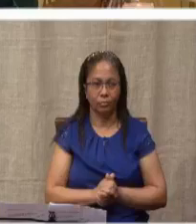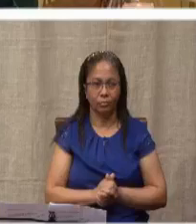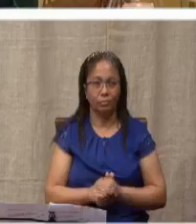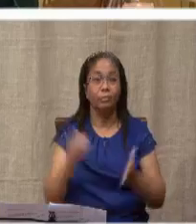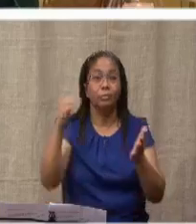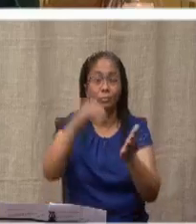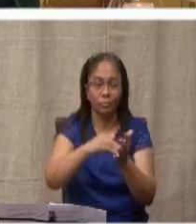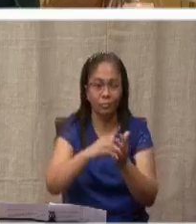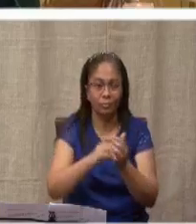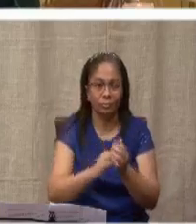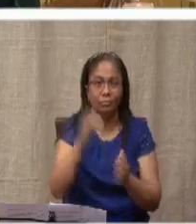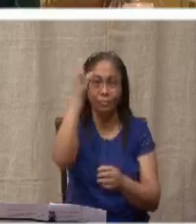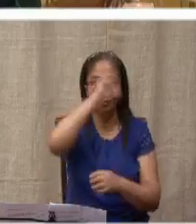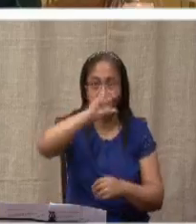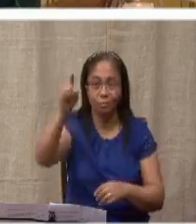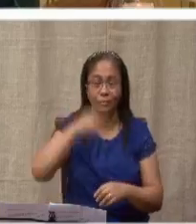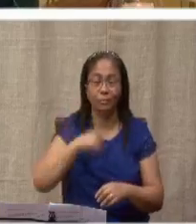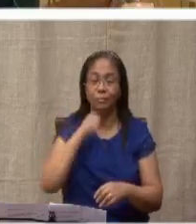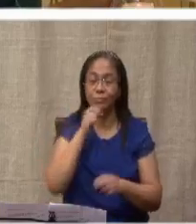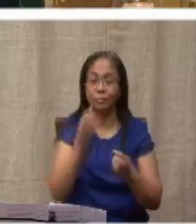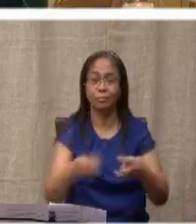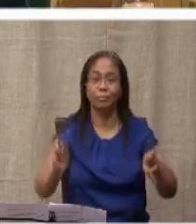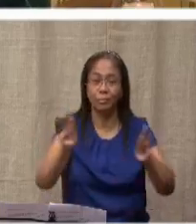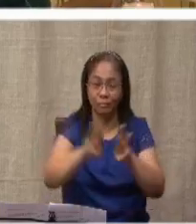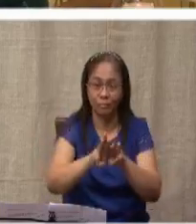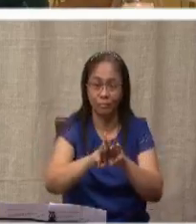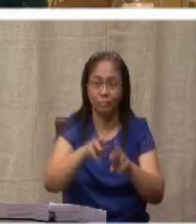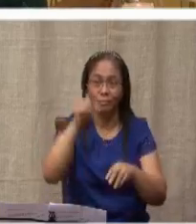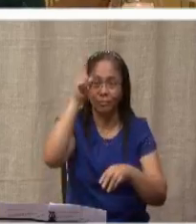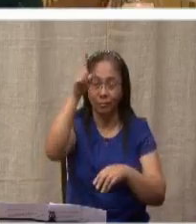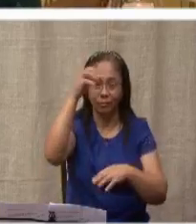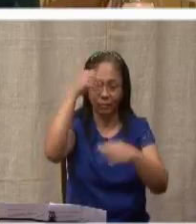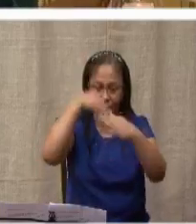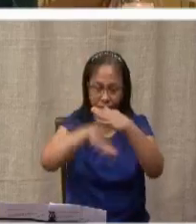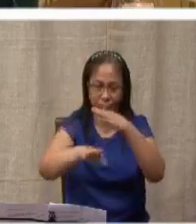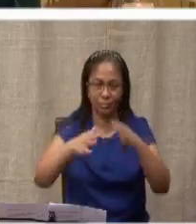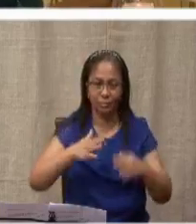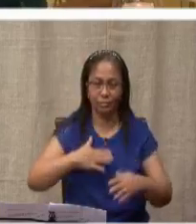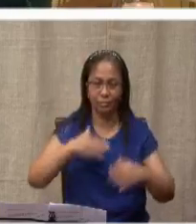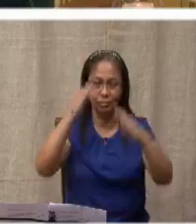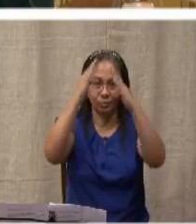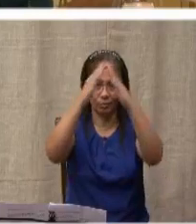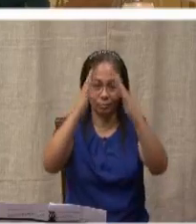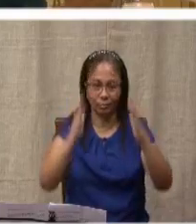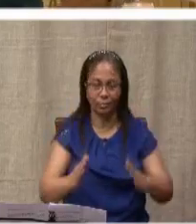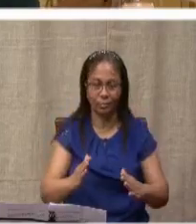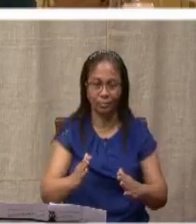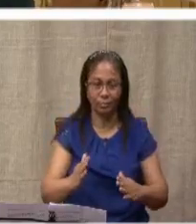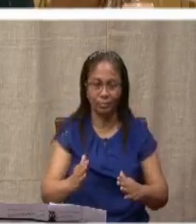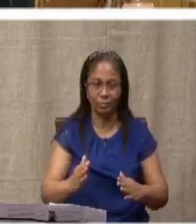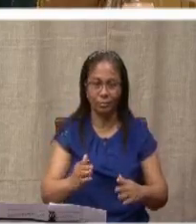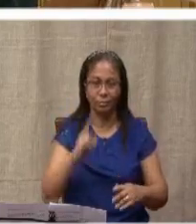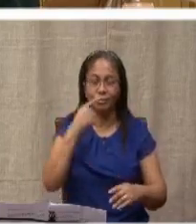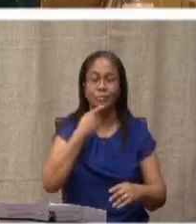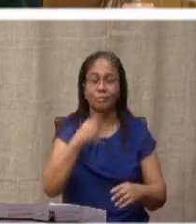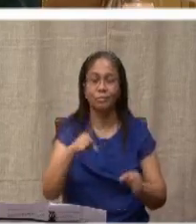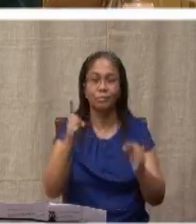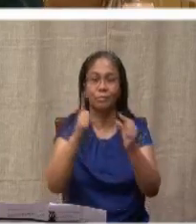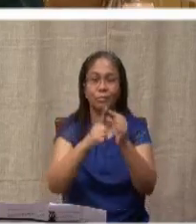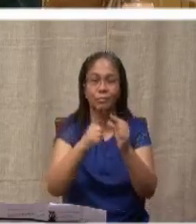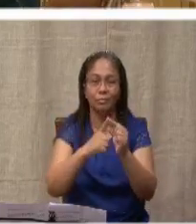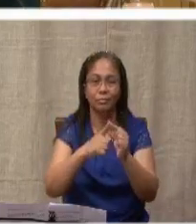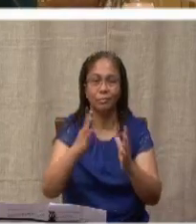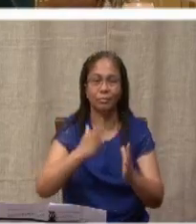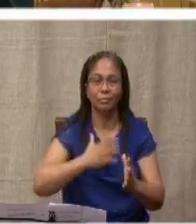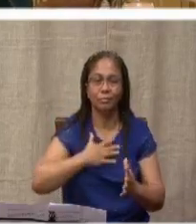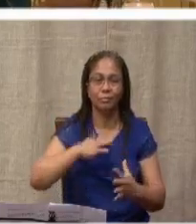that again lord i i am not worthy that you should enter under my roof but only